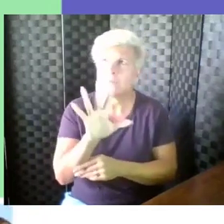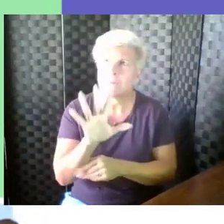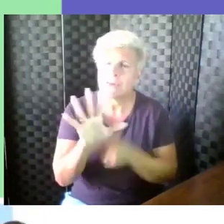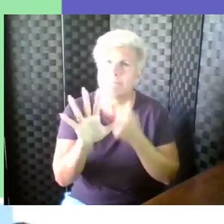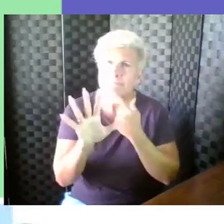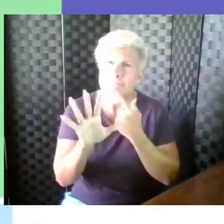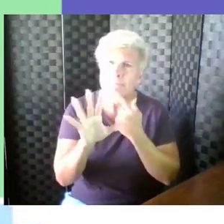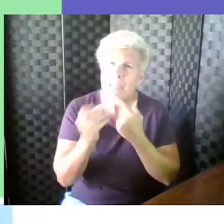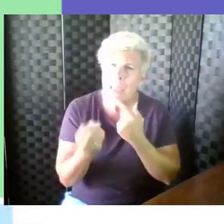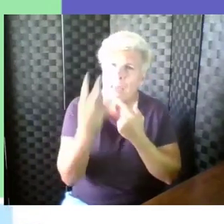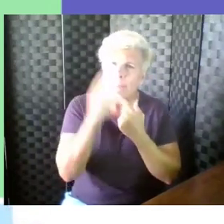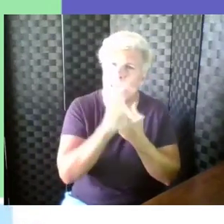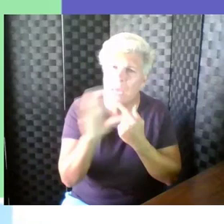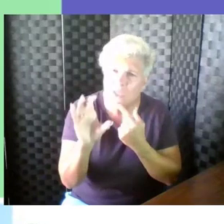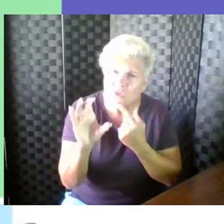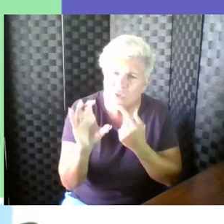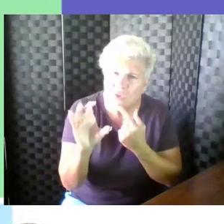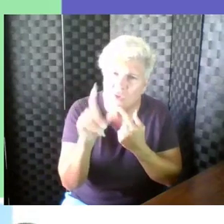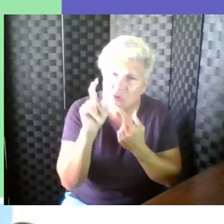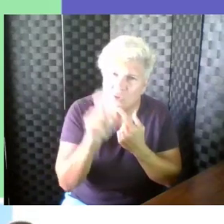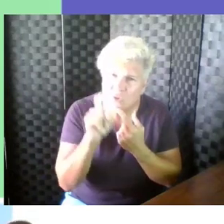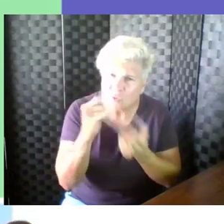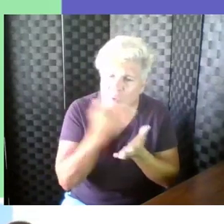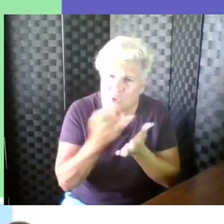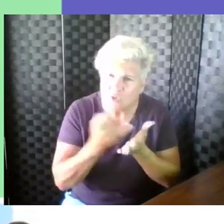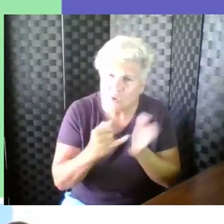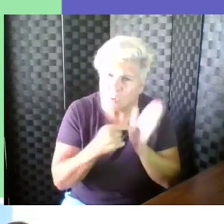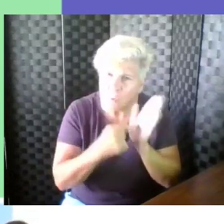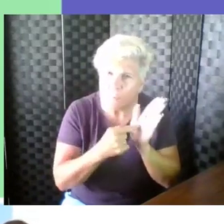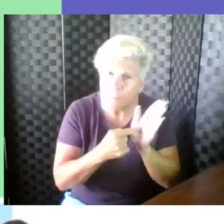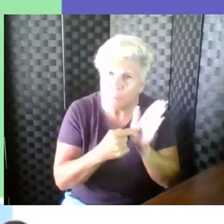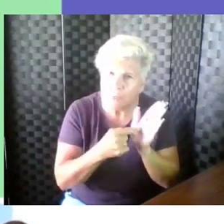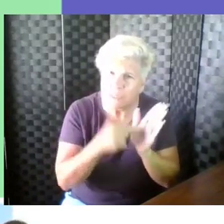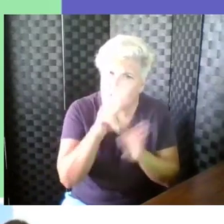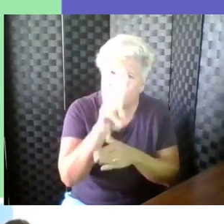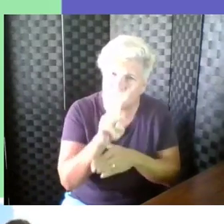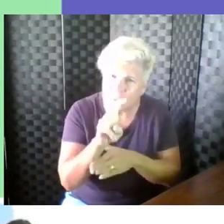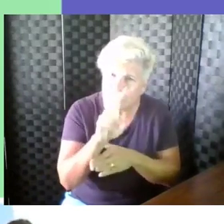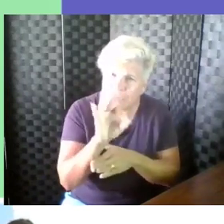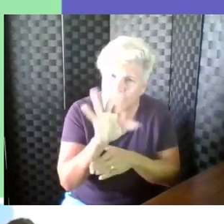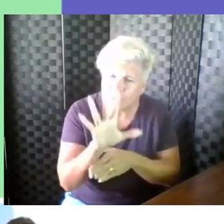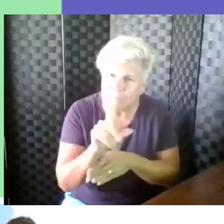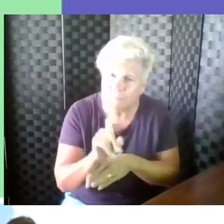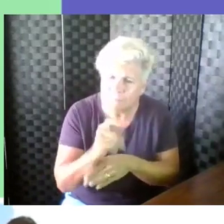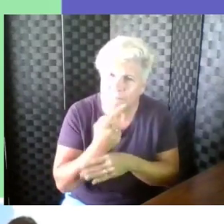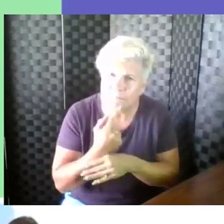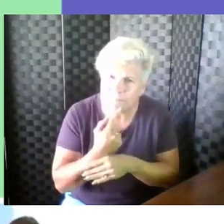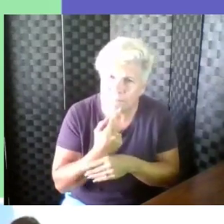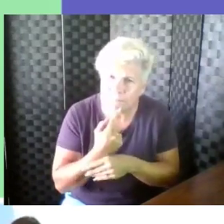295. How many hundreds should we draw to represent 295?